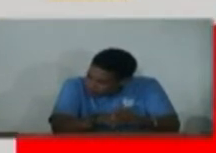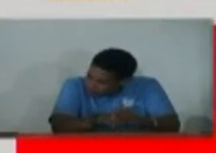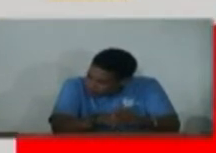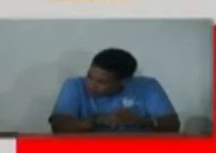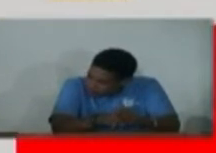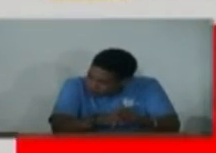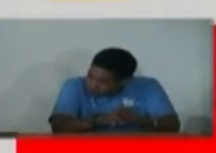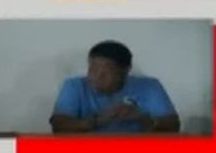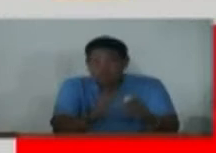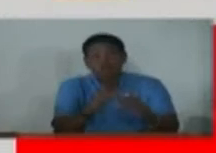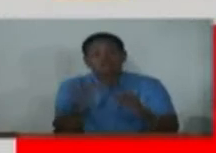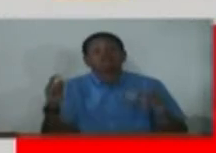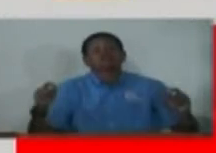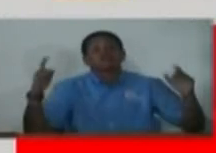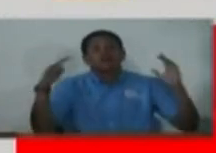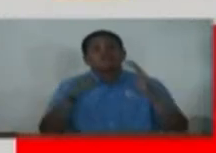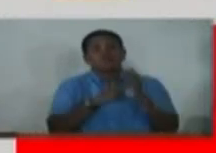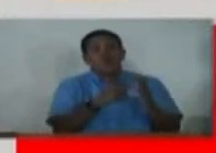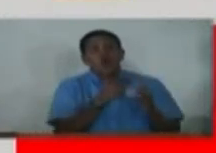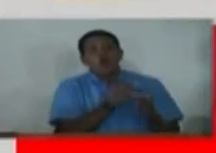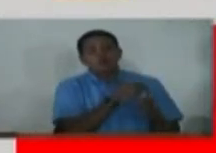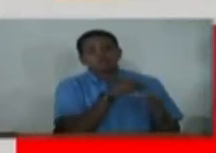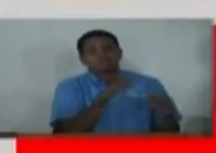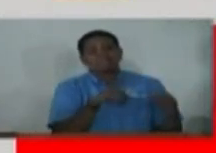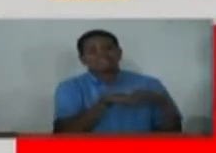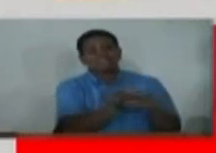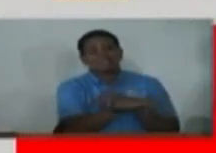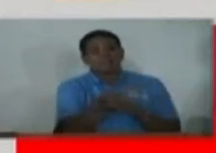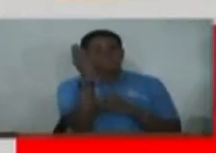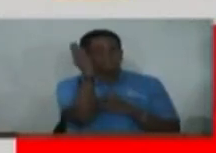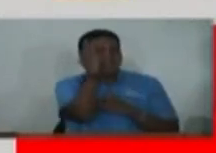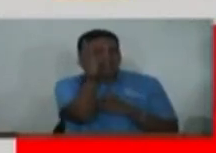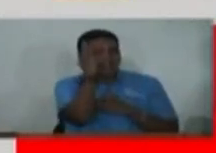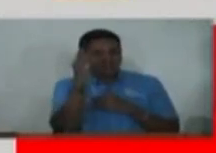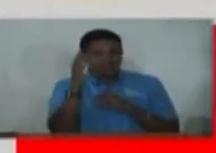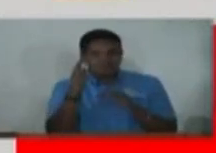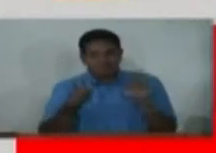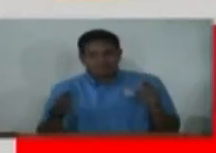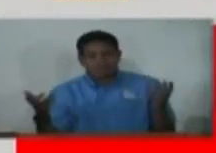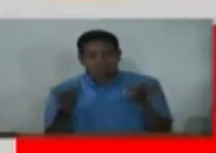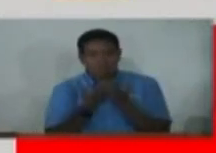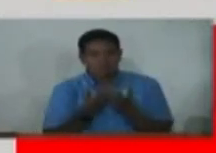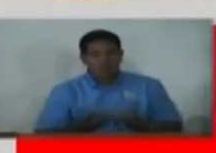bed capacity. The gray line